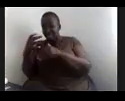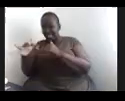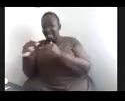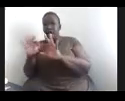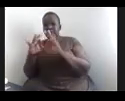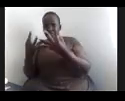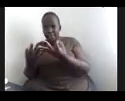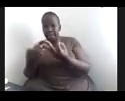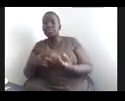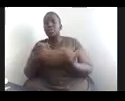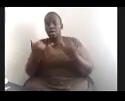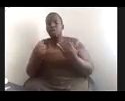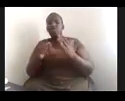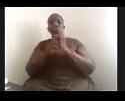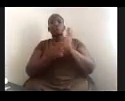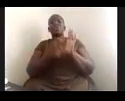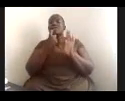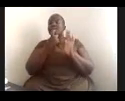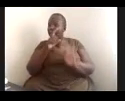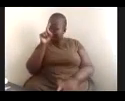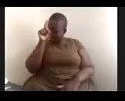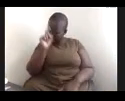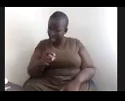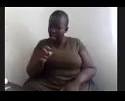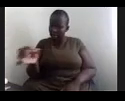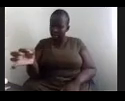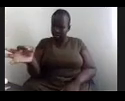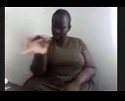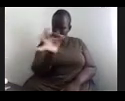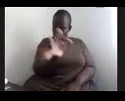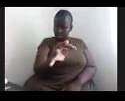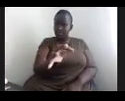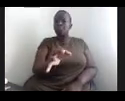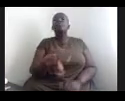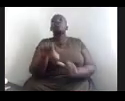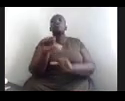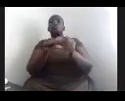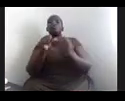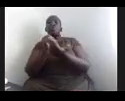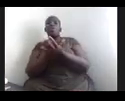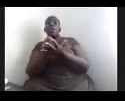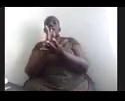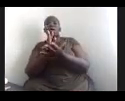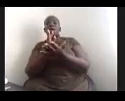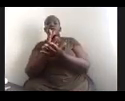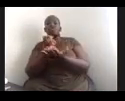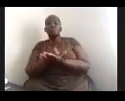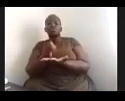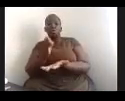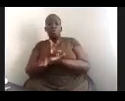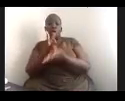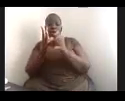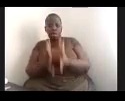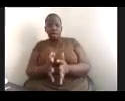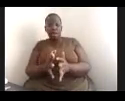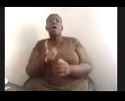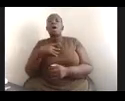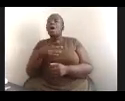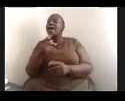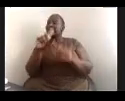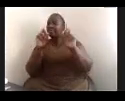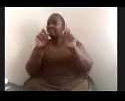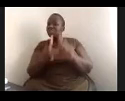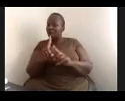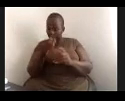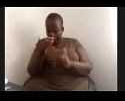And the current law says that they have to be placed there by a social worker following a special